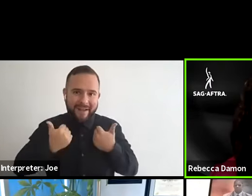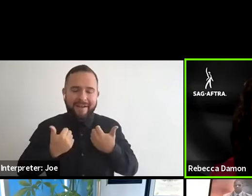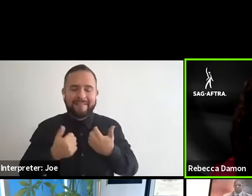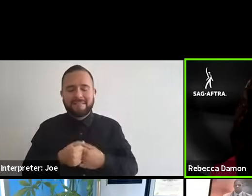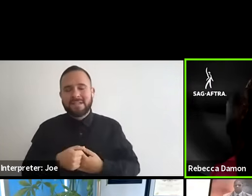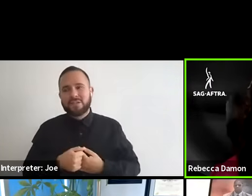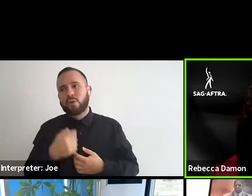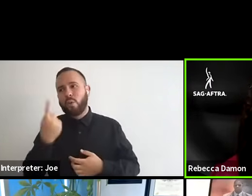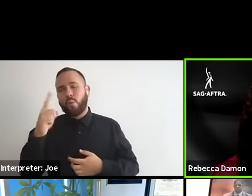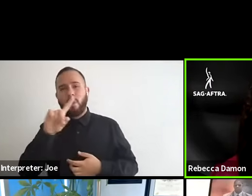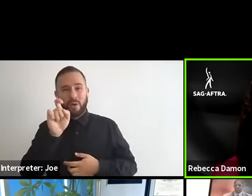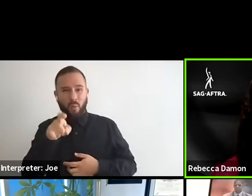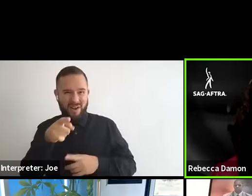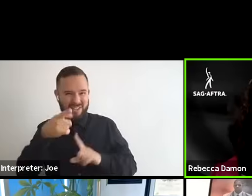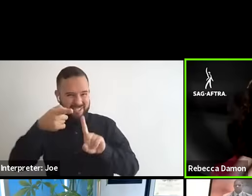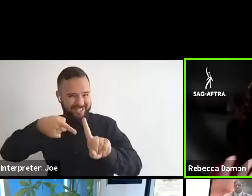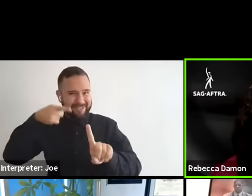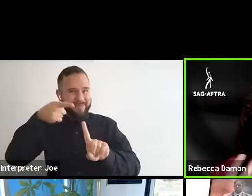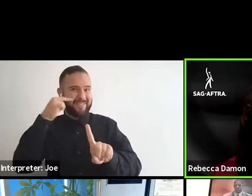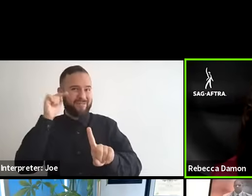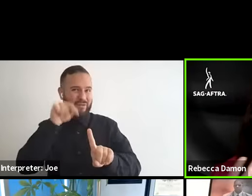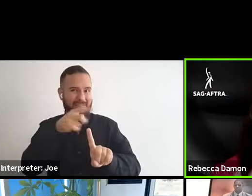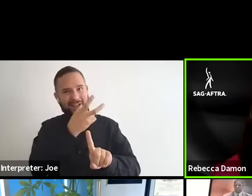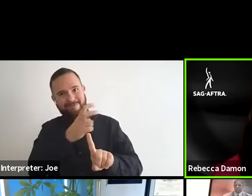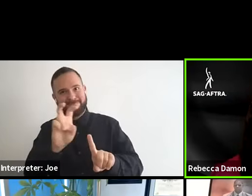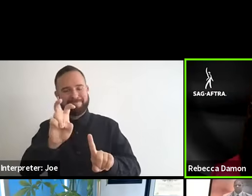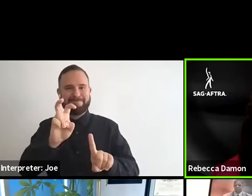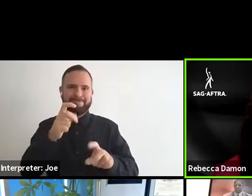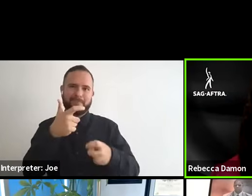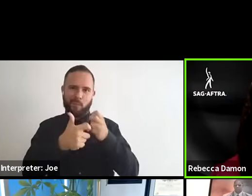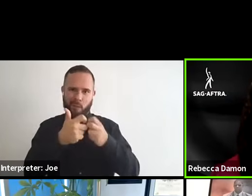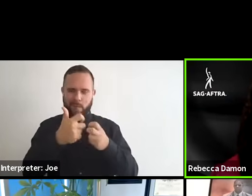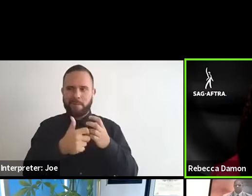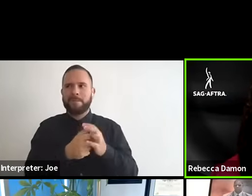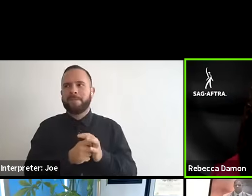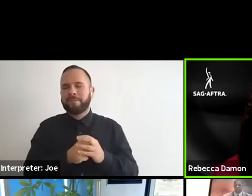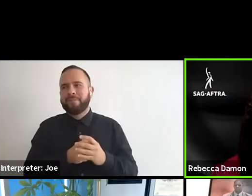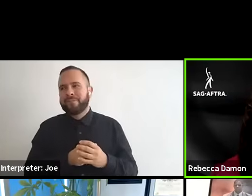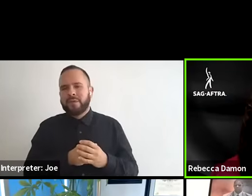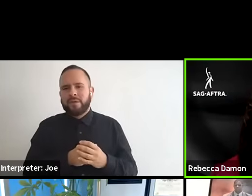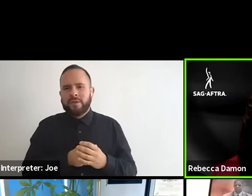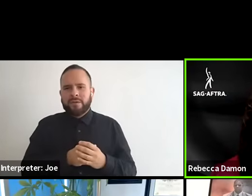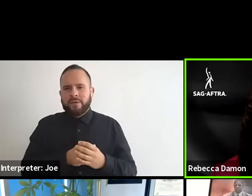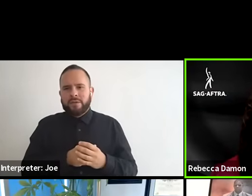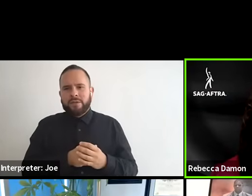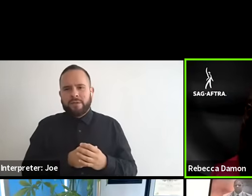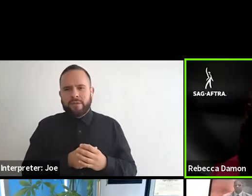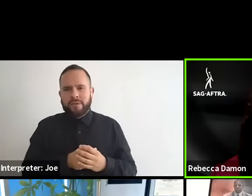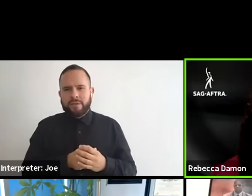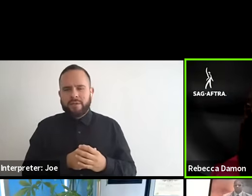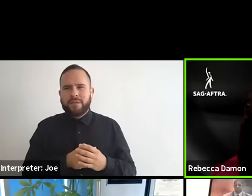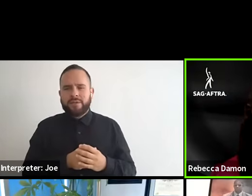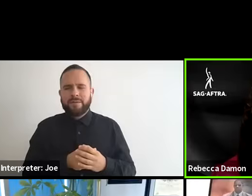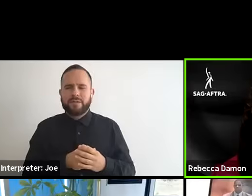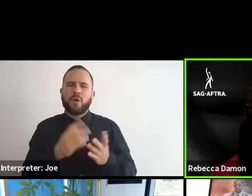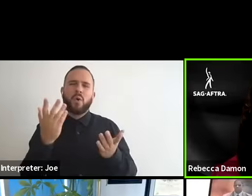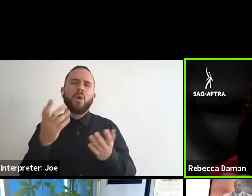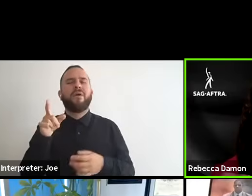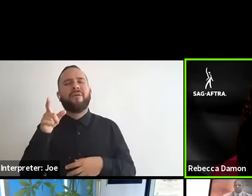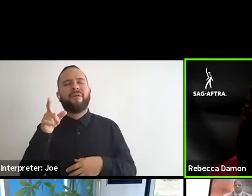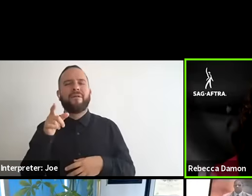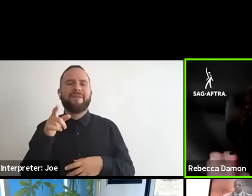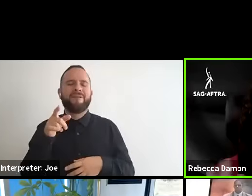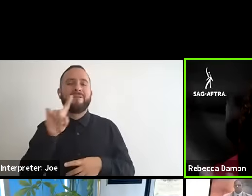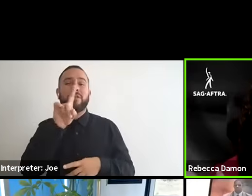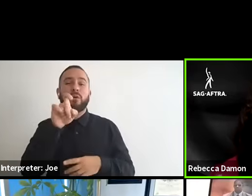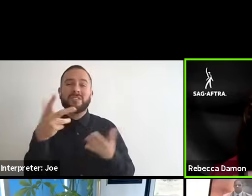speaks directly to the concerns that a lot of this, the industry is geared to people who are starting out at a younger age. And do you have